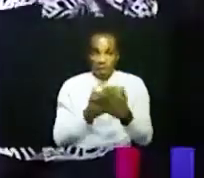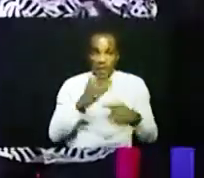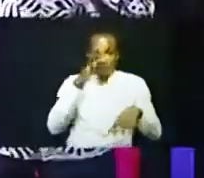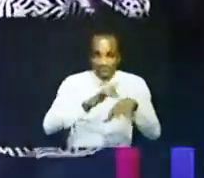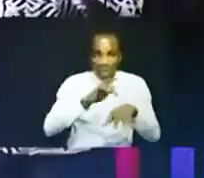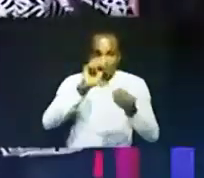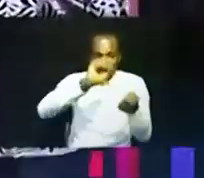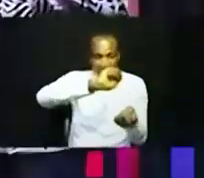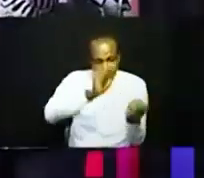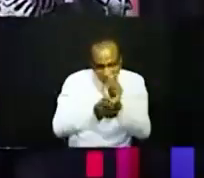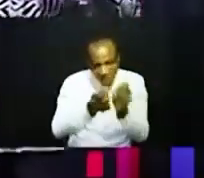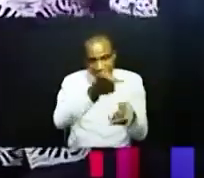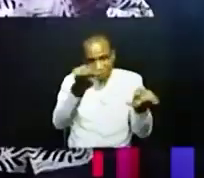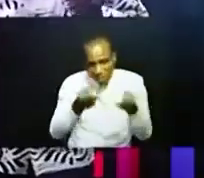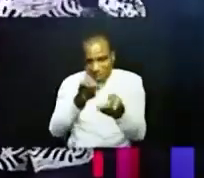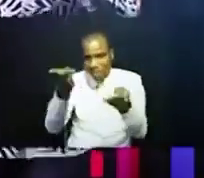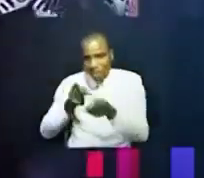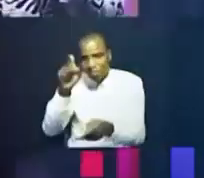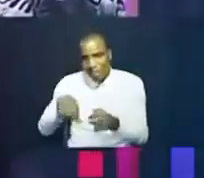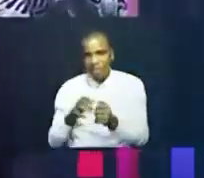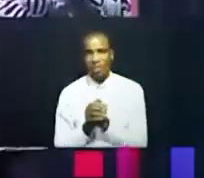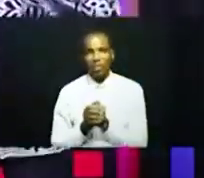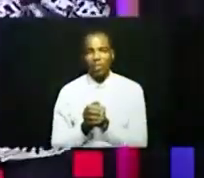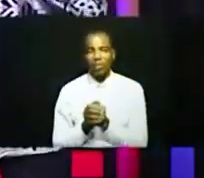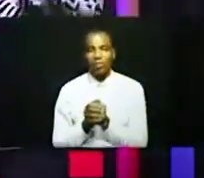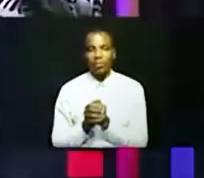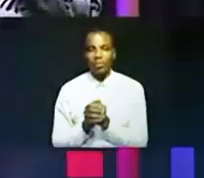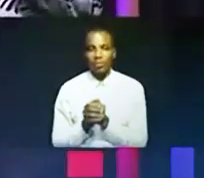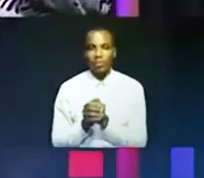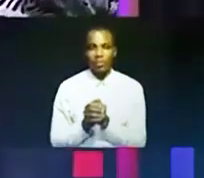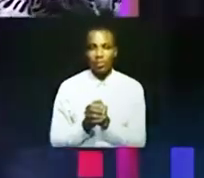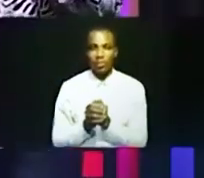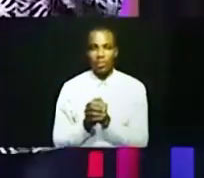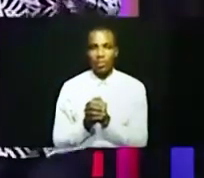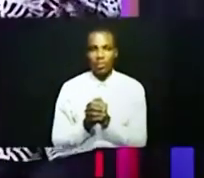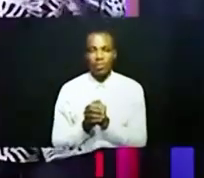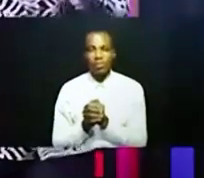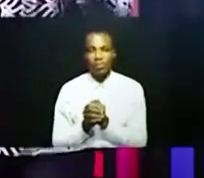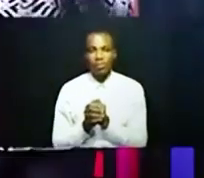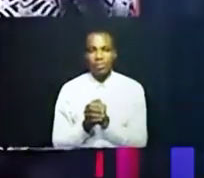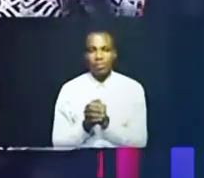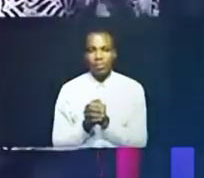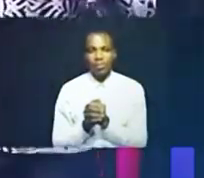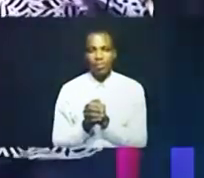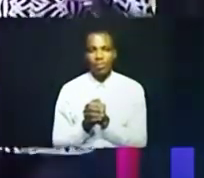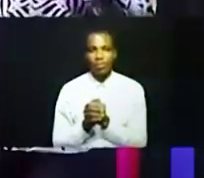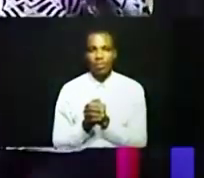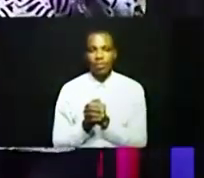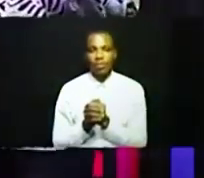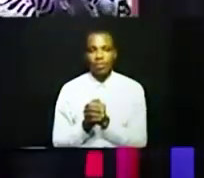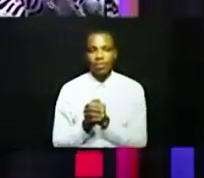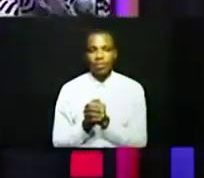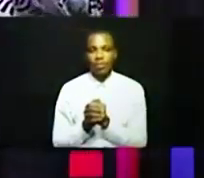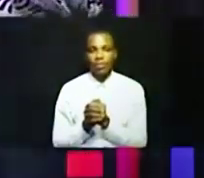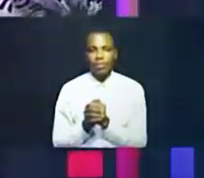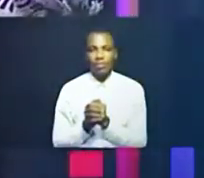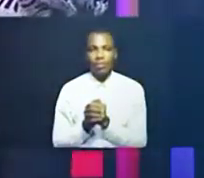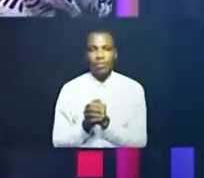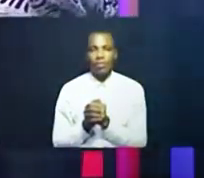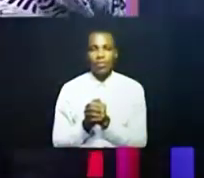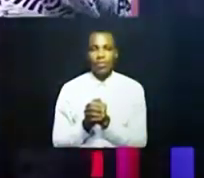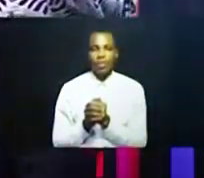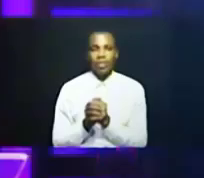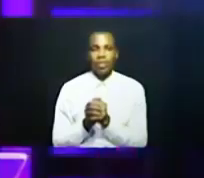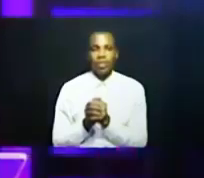more, and I will never see biara. A hobe ya odia. That to me, I want you mono. To me, Danny Noma any. Emma baby, isi." See, one